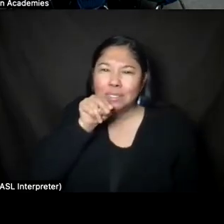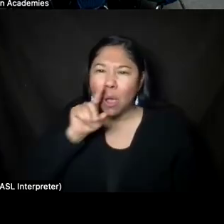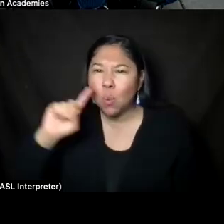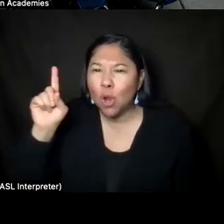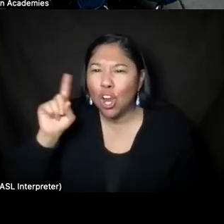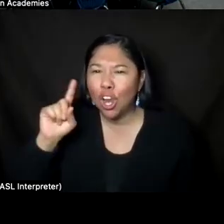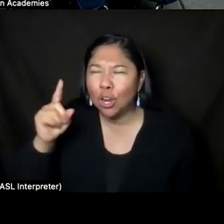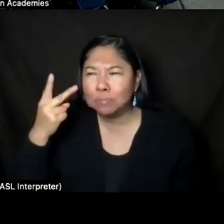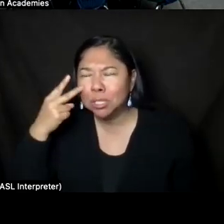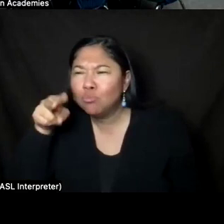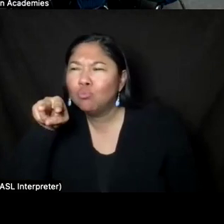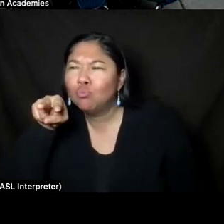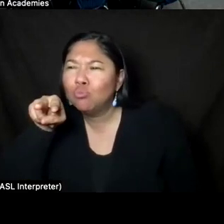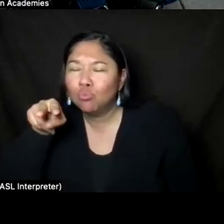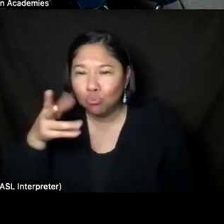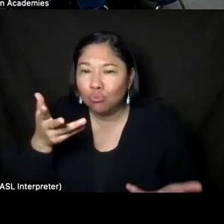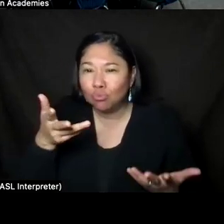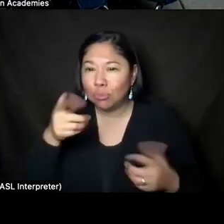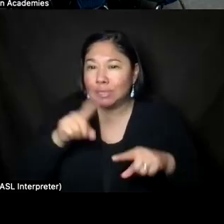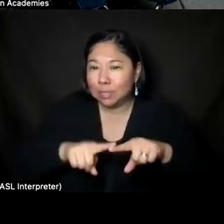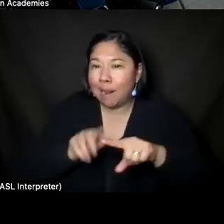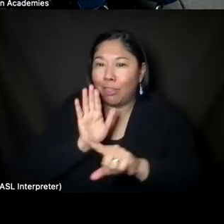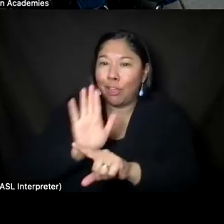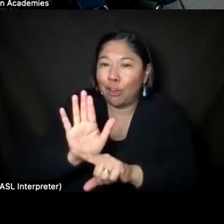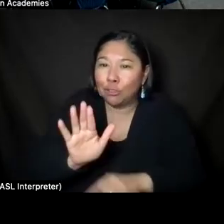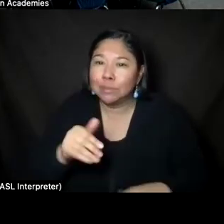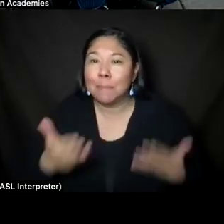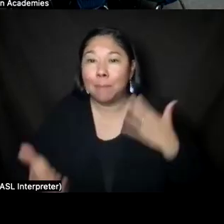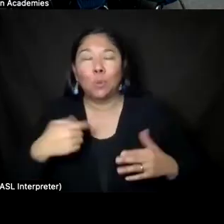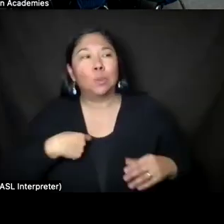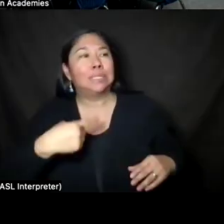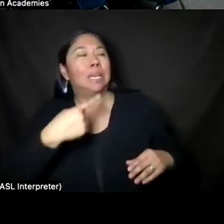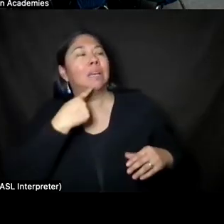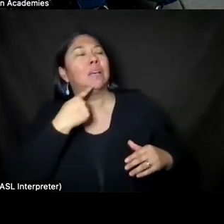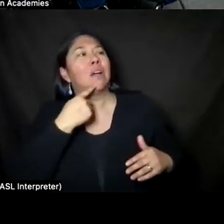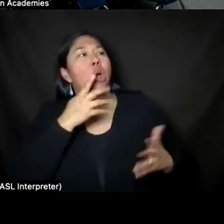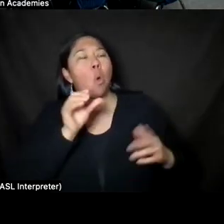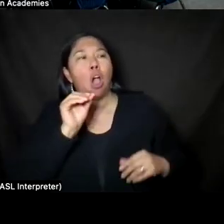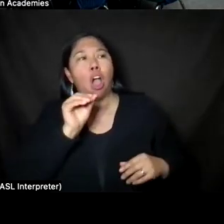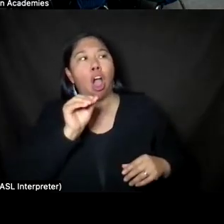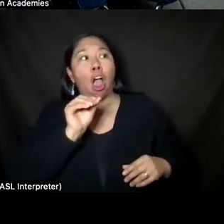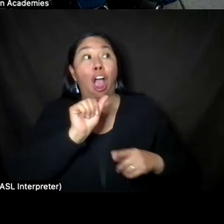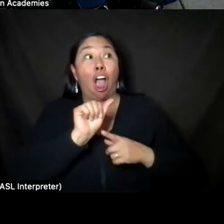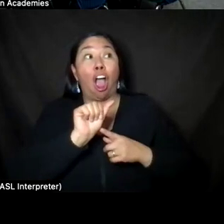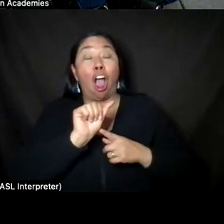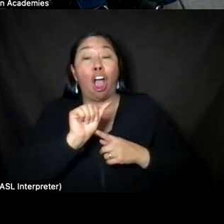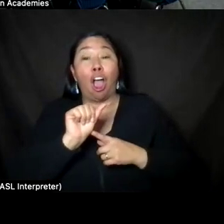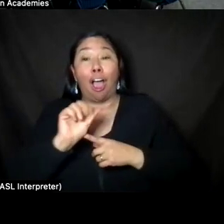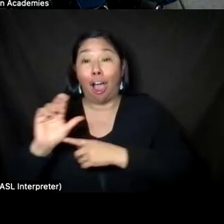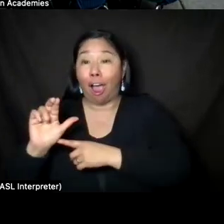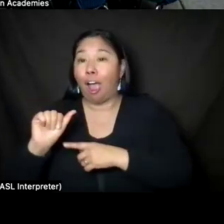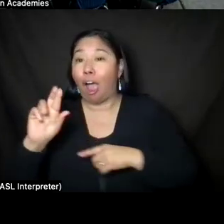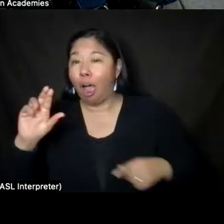sound? So depending on what it is, you might say, oh, to make the ah sound, look at my mouth, it's a circle.